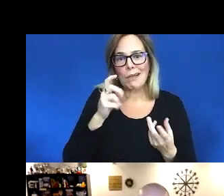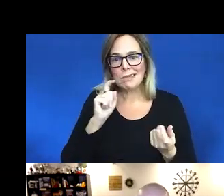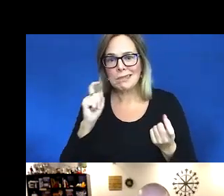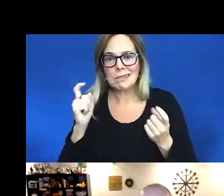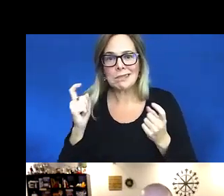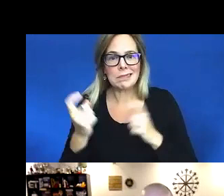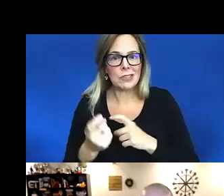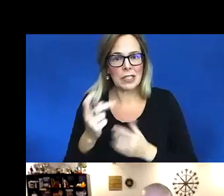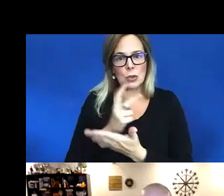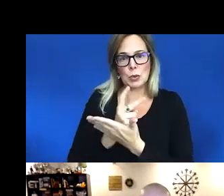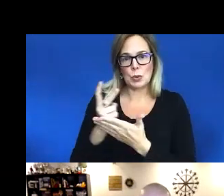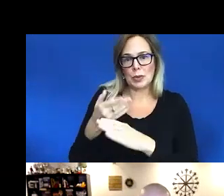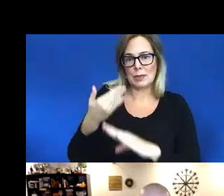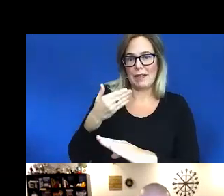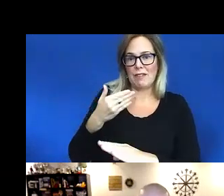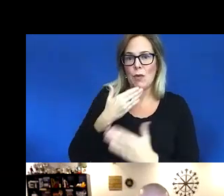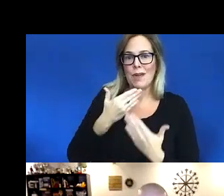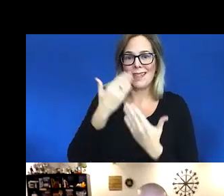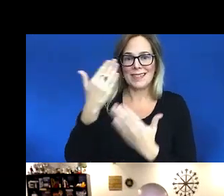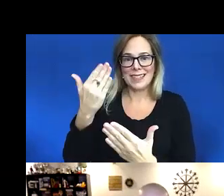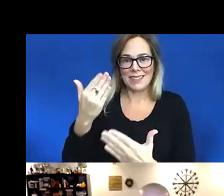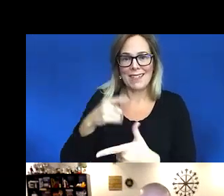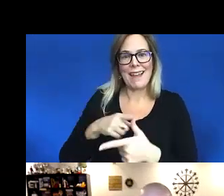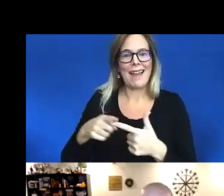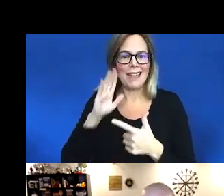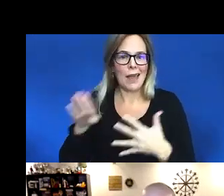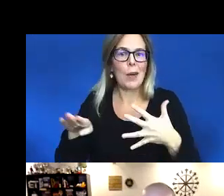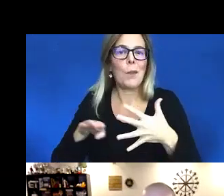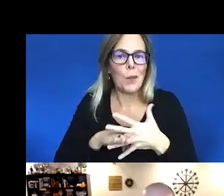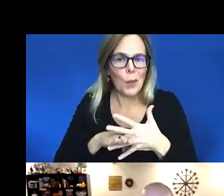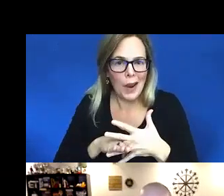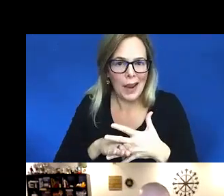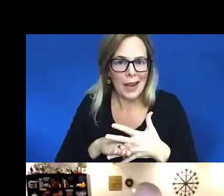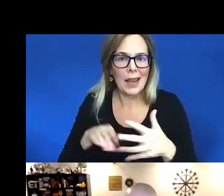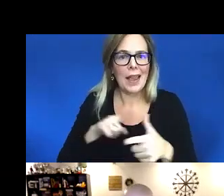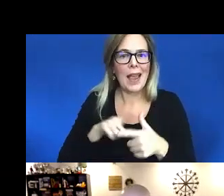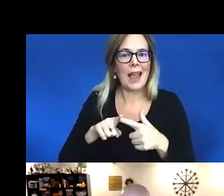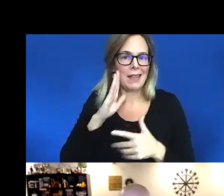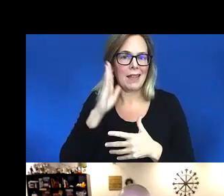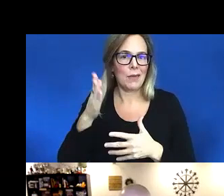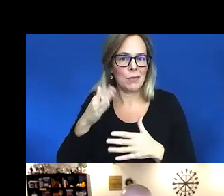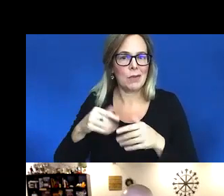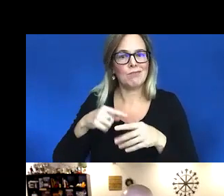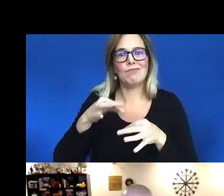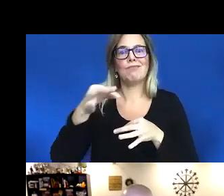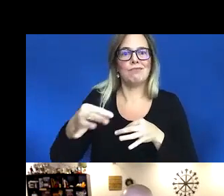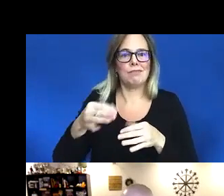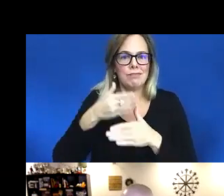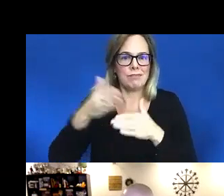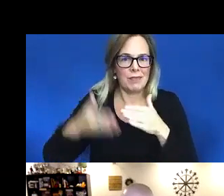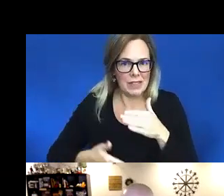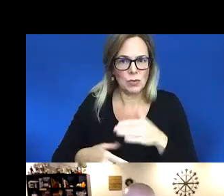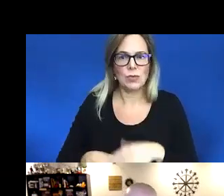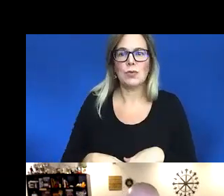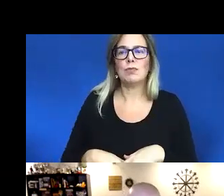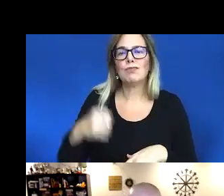break the week of November 22nd, and then finish the 2 weeks of November 29th and December 6th. Throughout all of those weeks, we're going to have a team